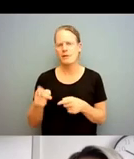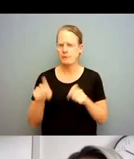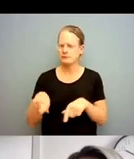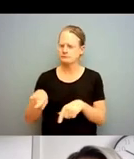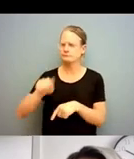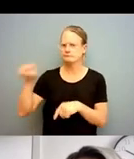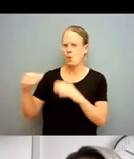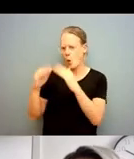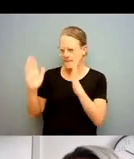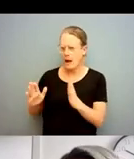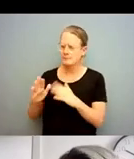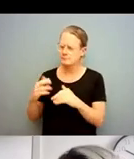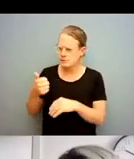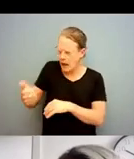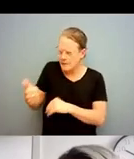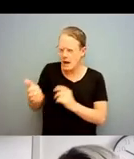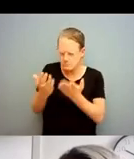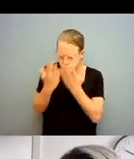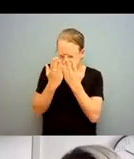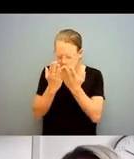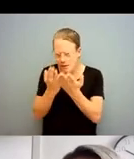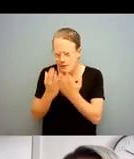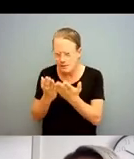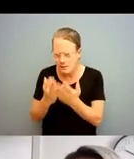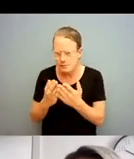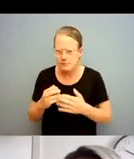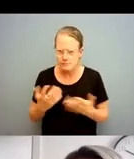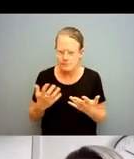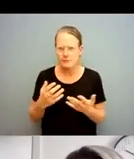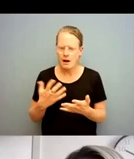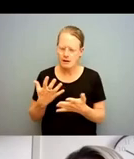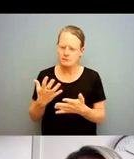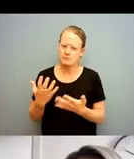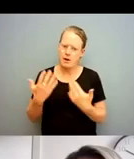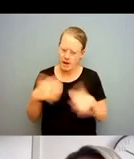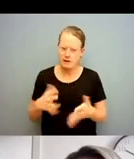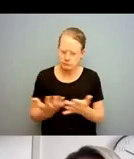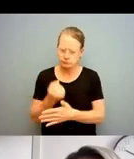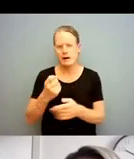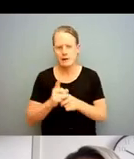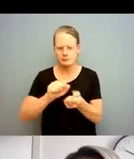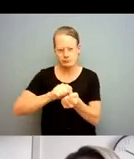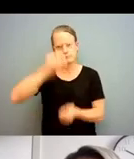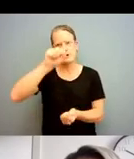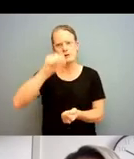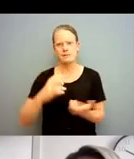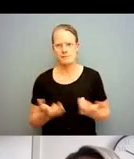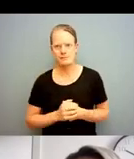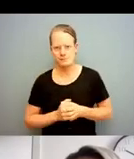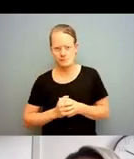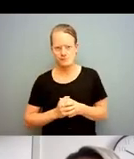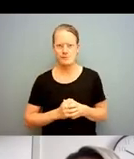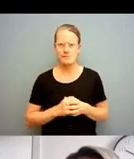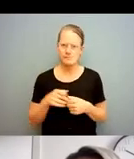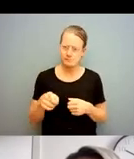to be able to finish school, and she did that, and she